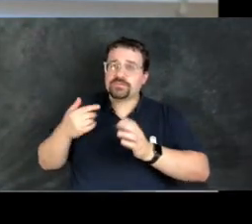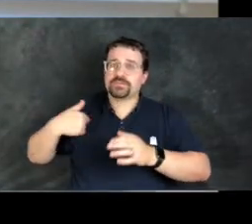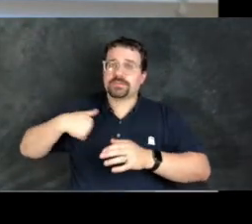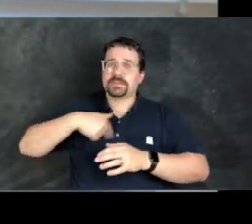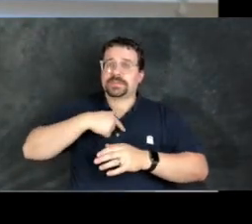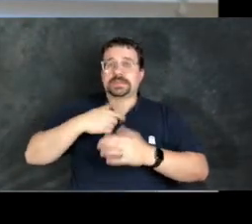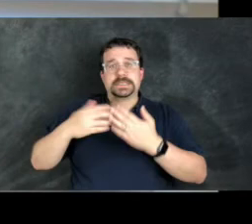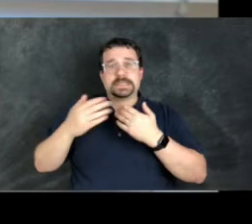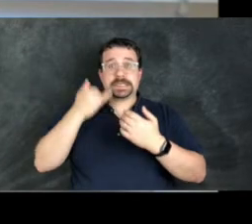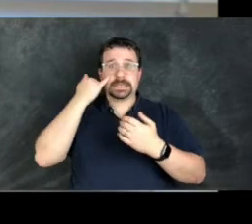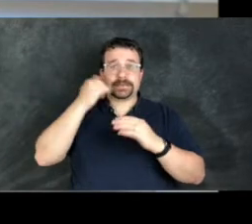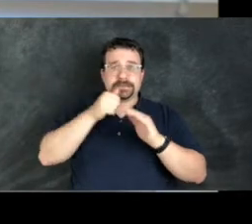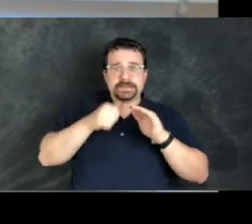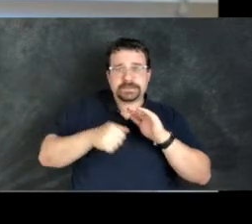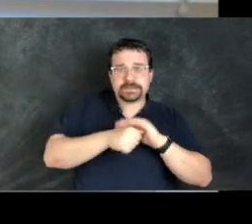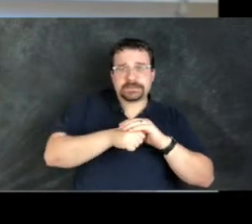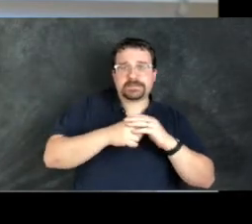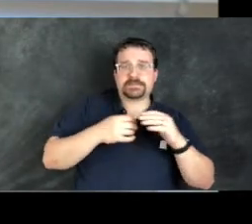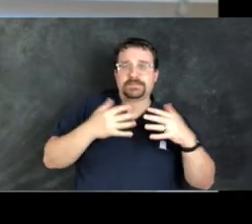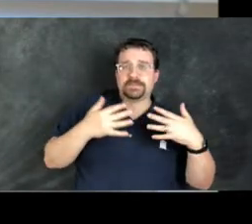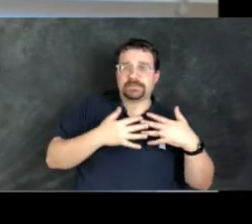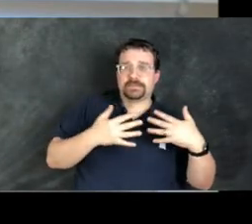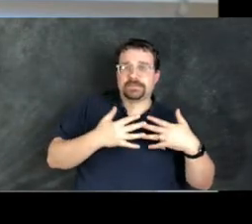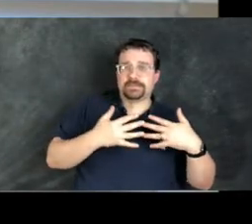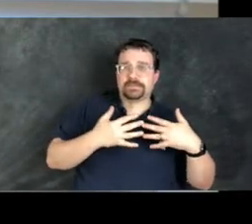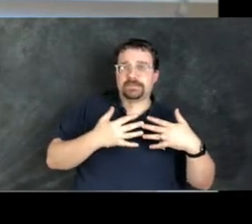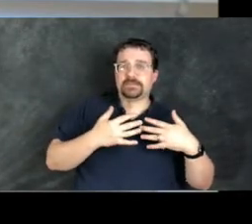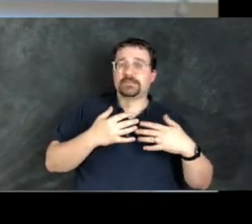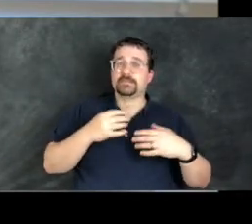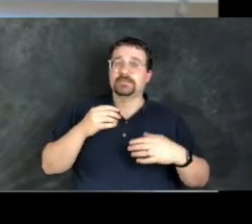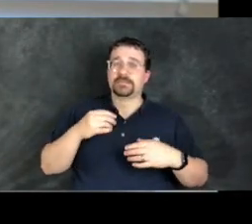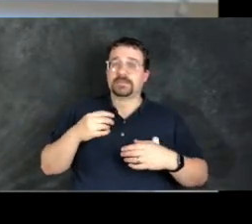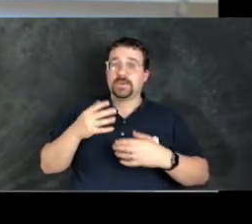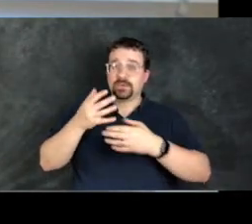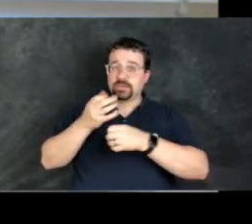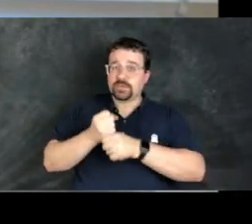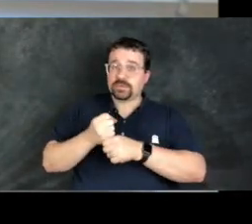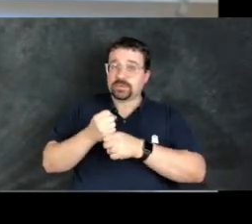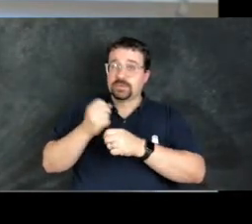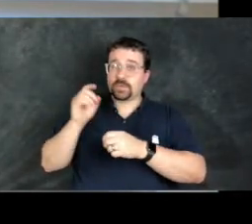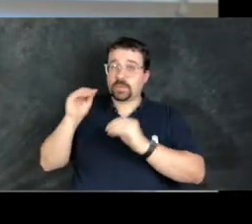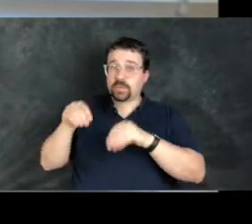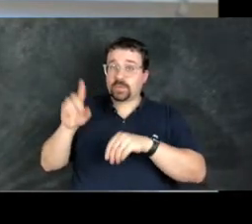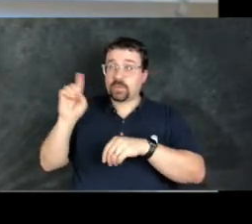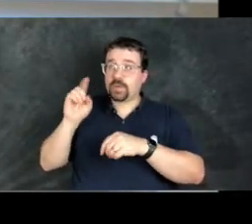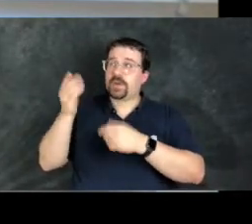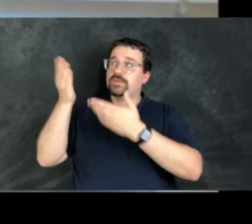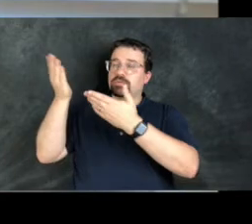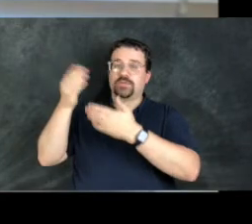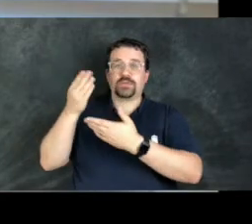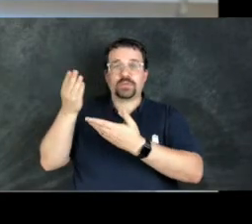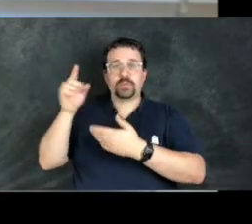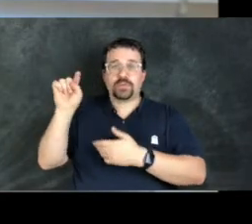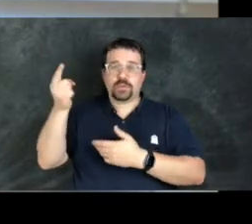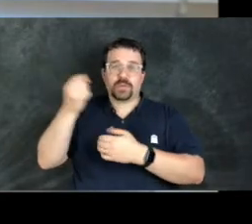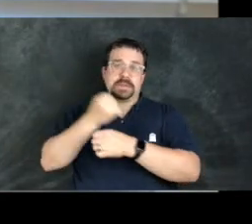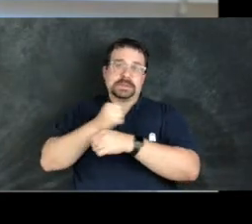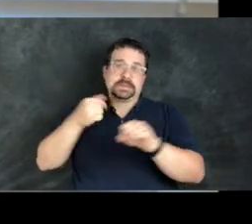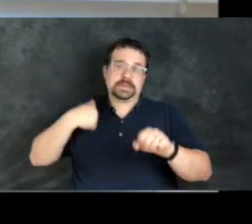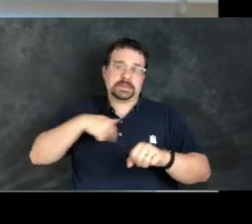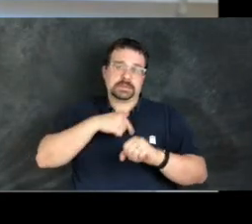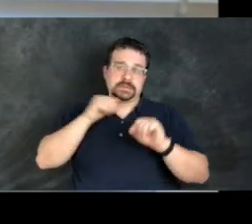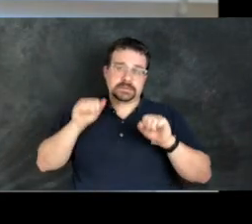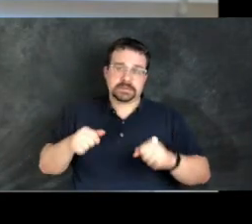even when we are hiding and afraid. We put our trust in you, for you alone can save